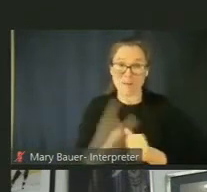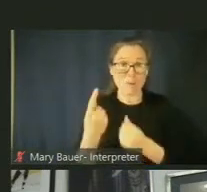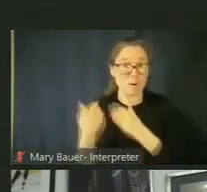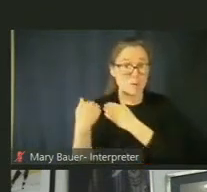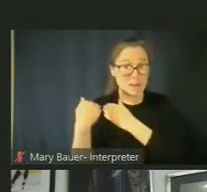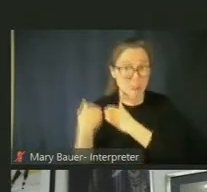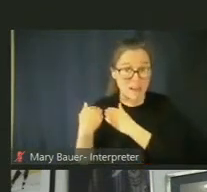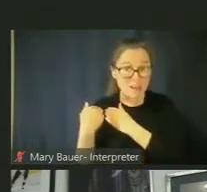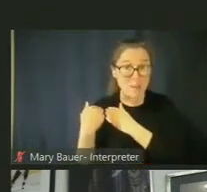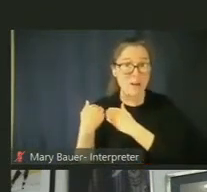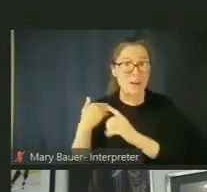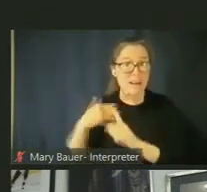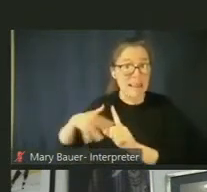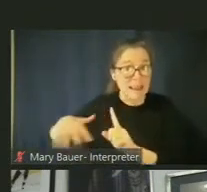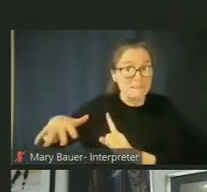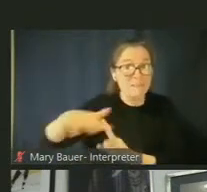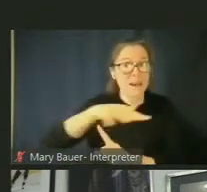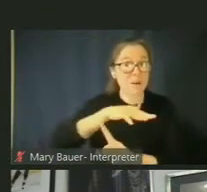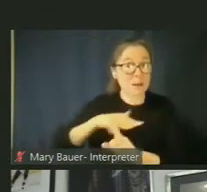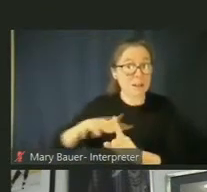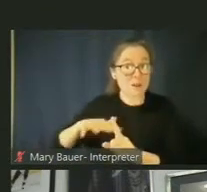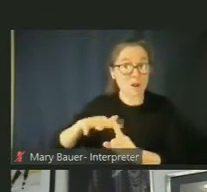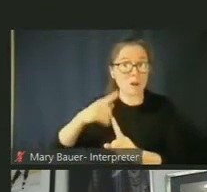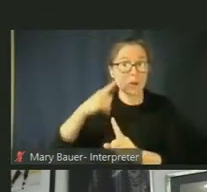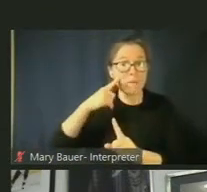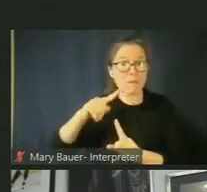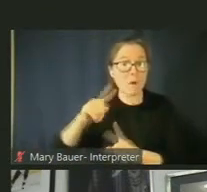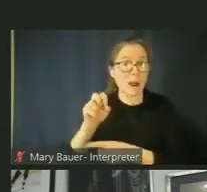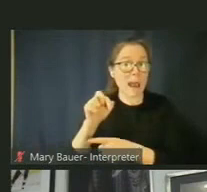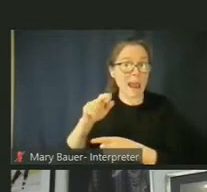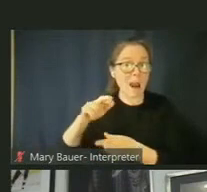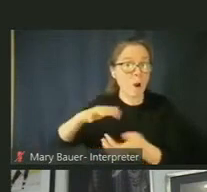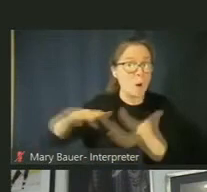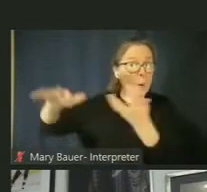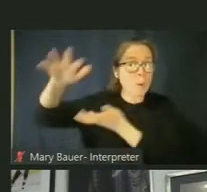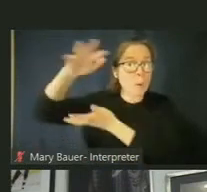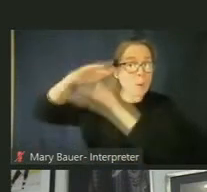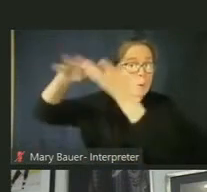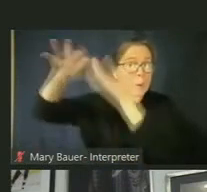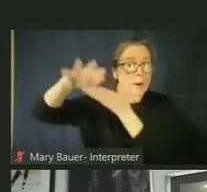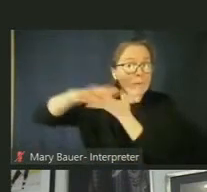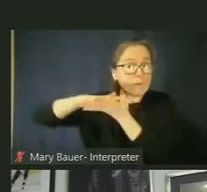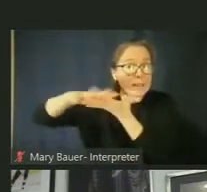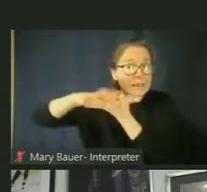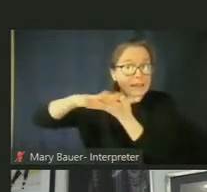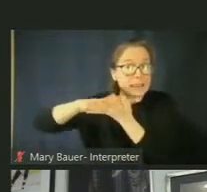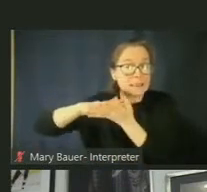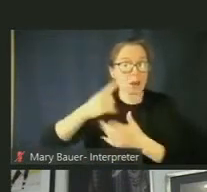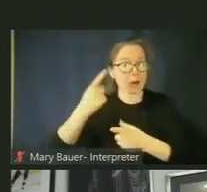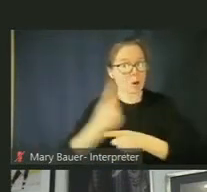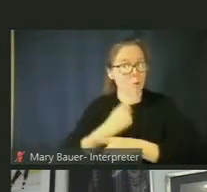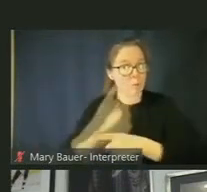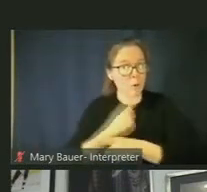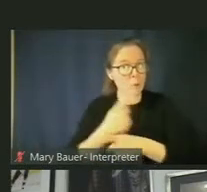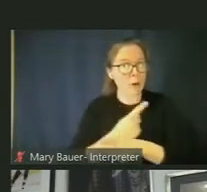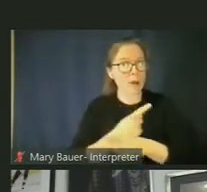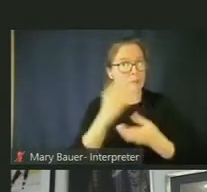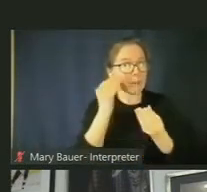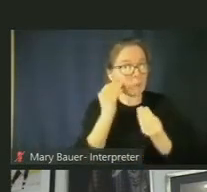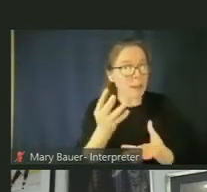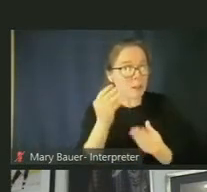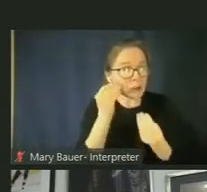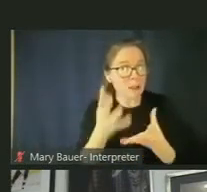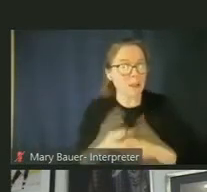the environmental things we can do for ventilation and putting forth appropriate public health messaging. I want to draw